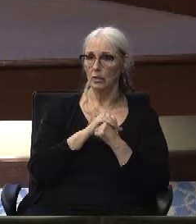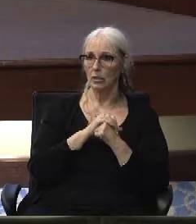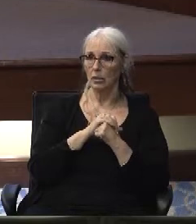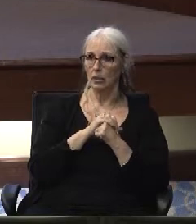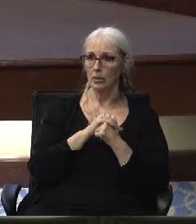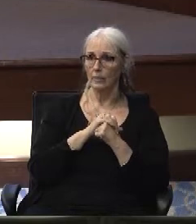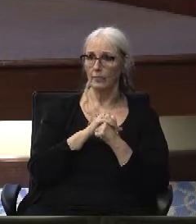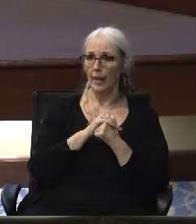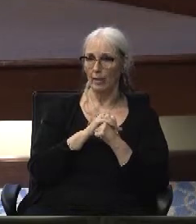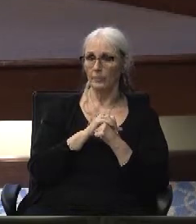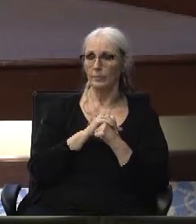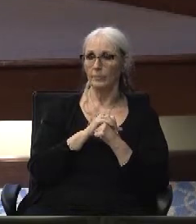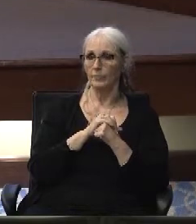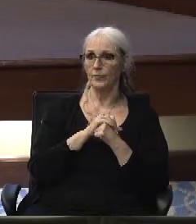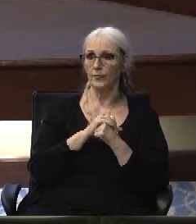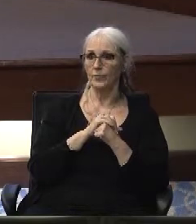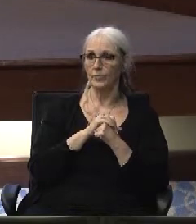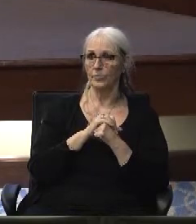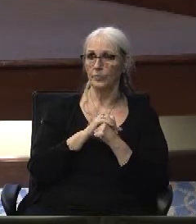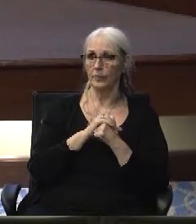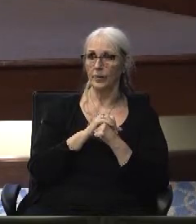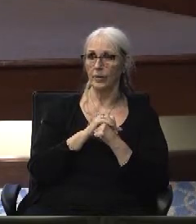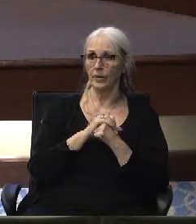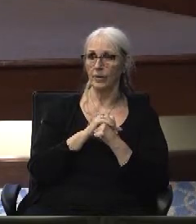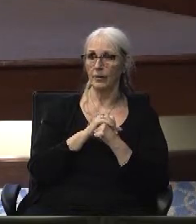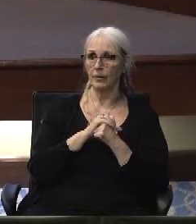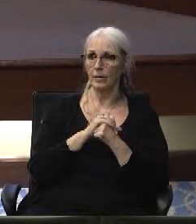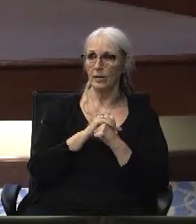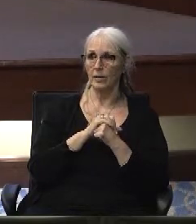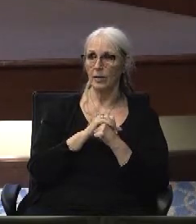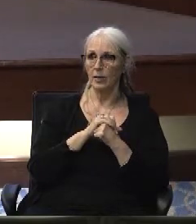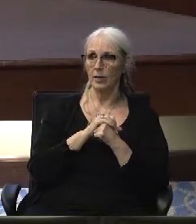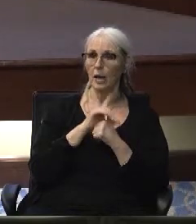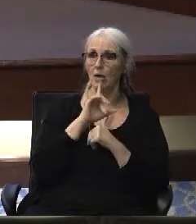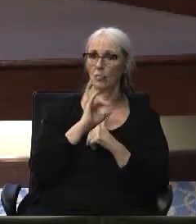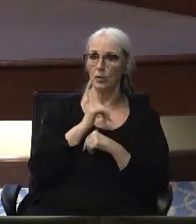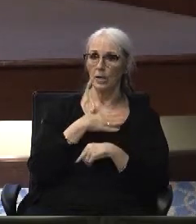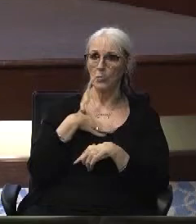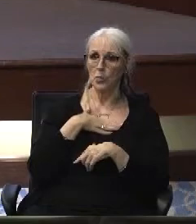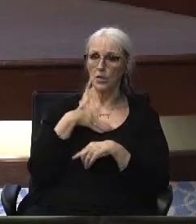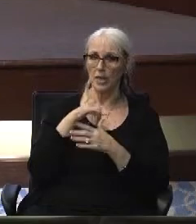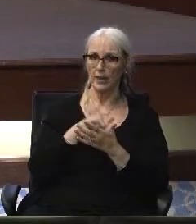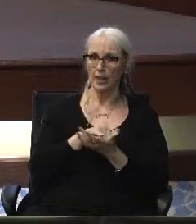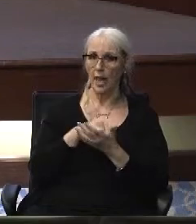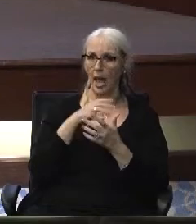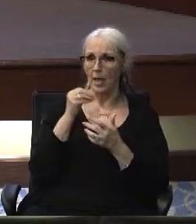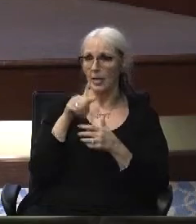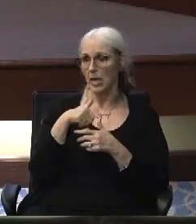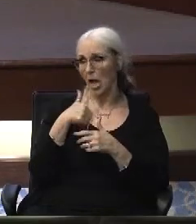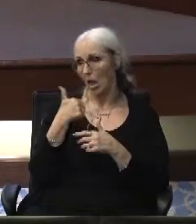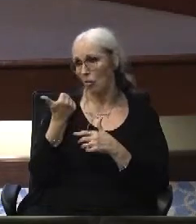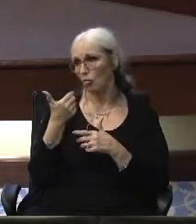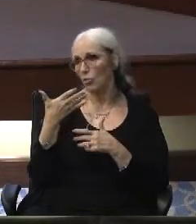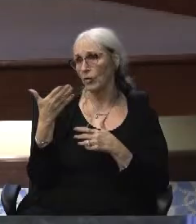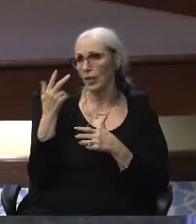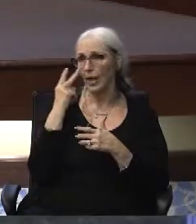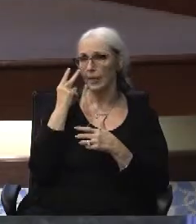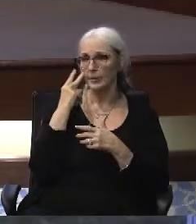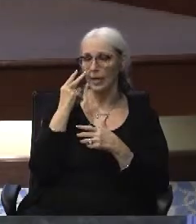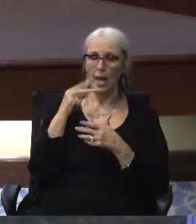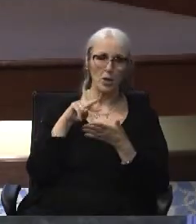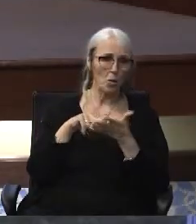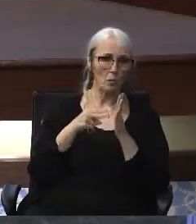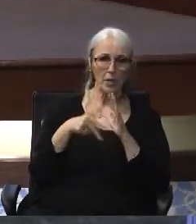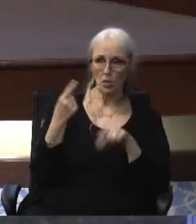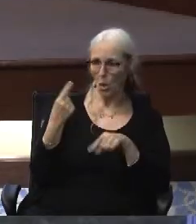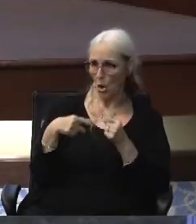from your question, but. No, absolutely. And yeah, Mayor, I deeply appreciate that. And then the only other silver lining I see, and I don't mean this as an